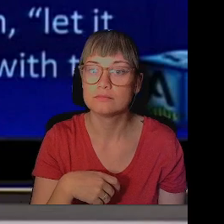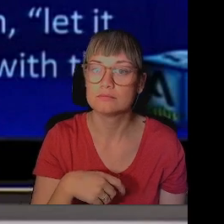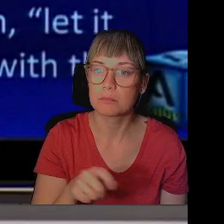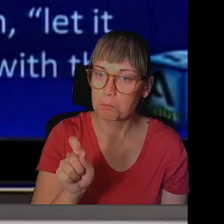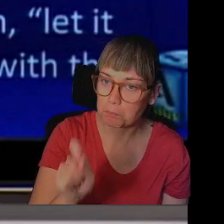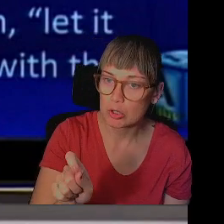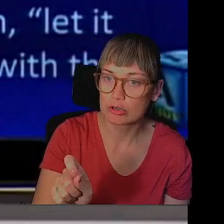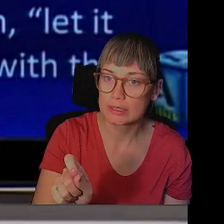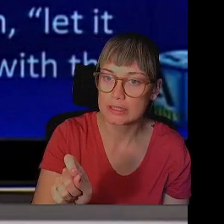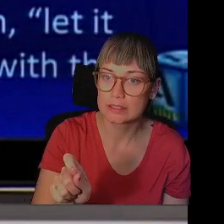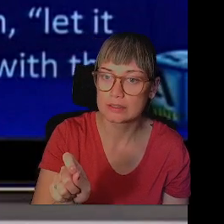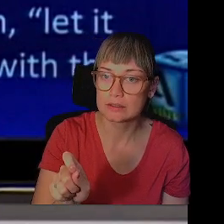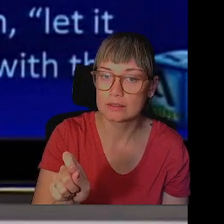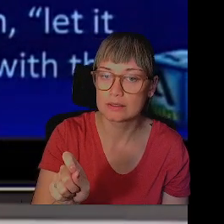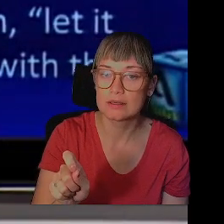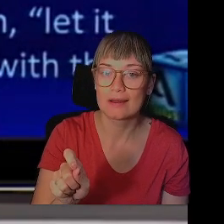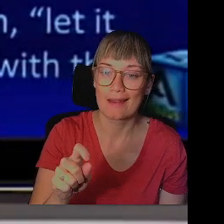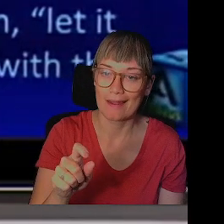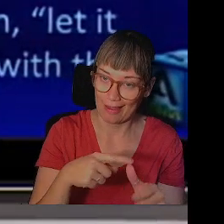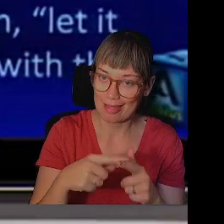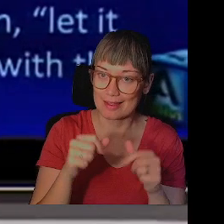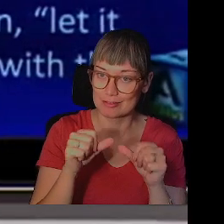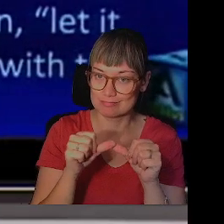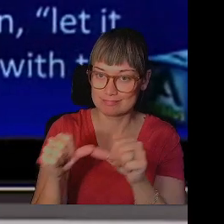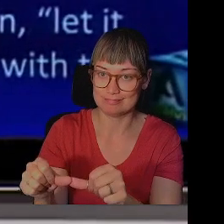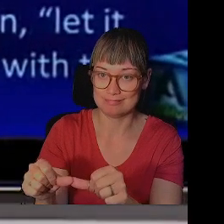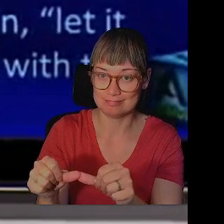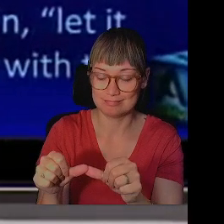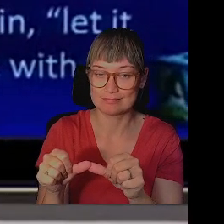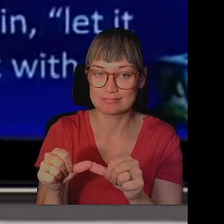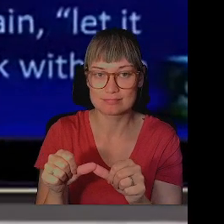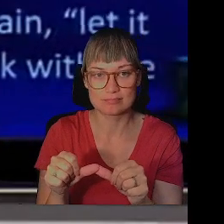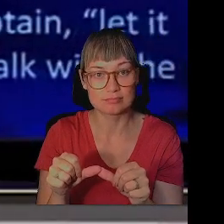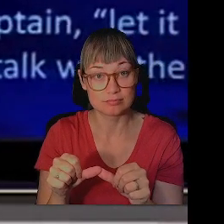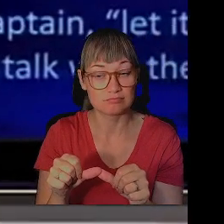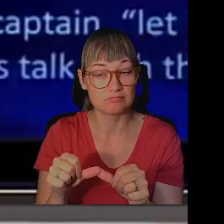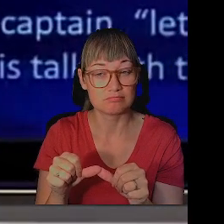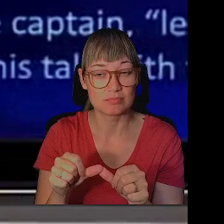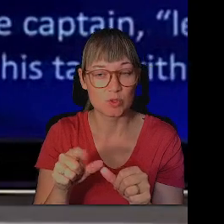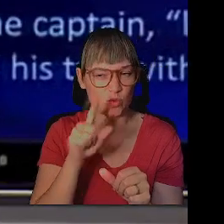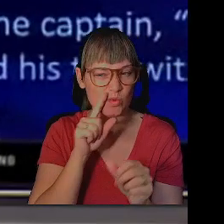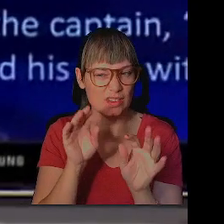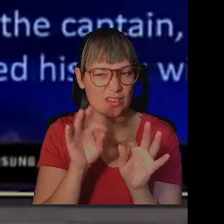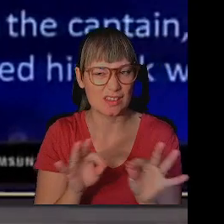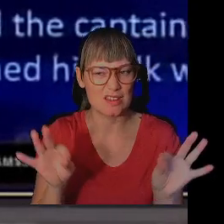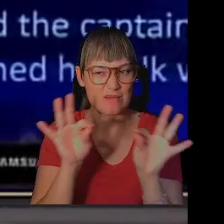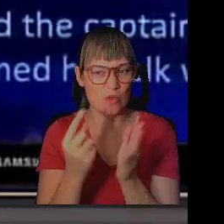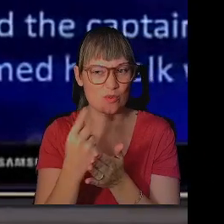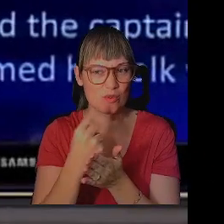here. Do you see how that works? It's good to review that sometimes just to make sure we're doing it